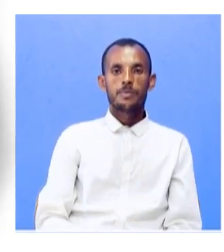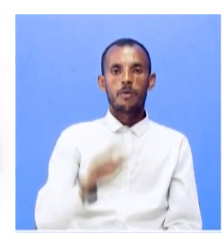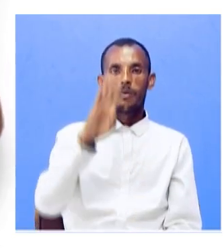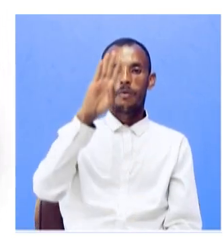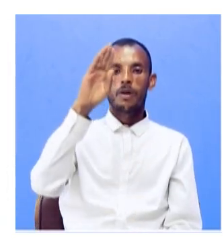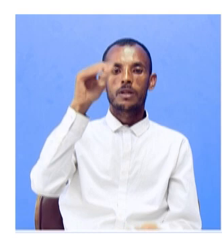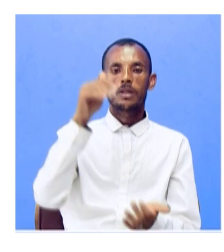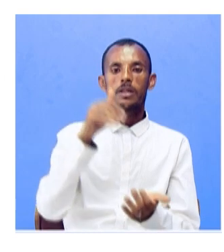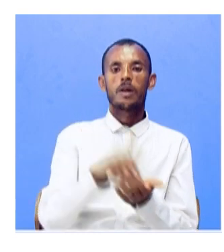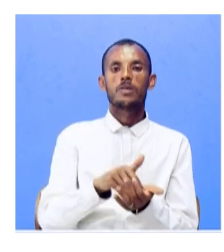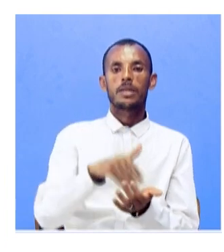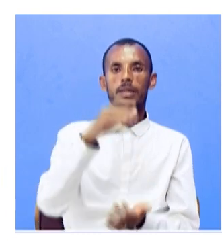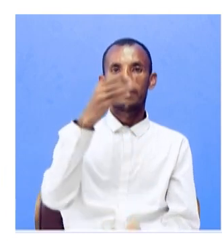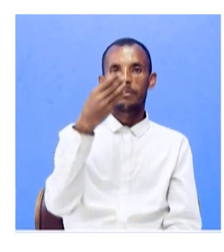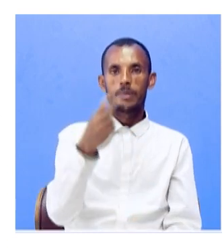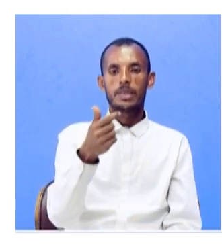40,000 birr.